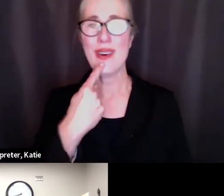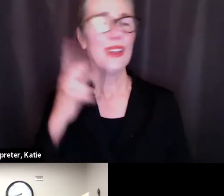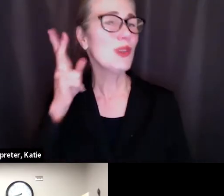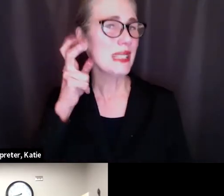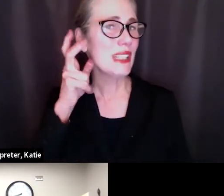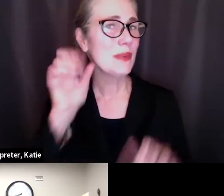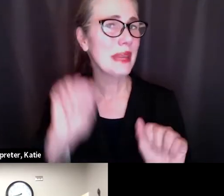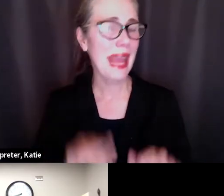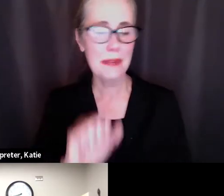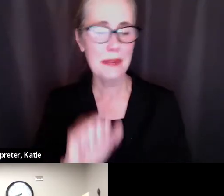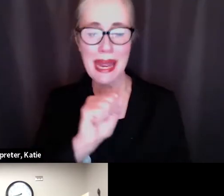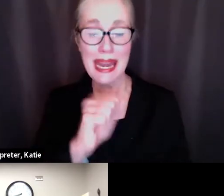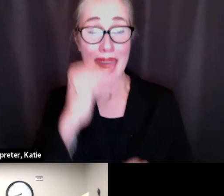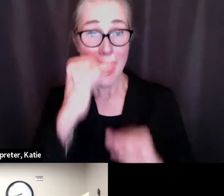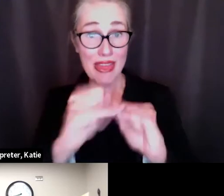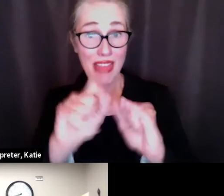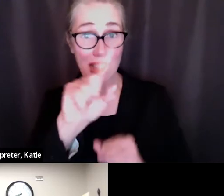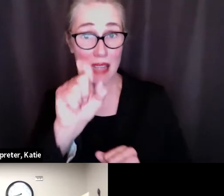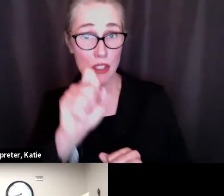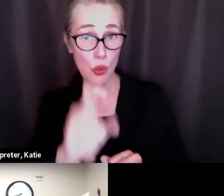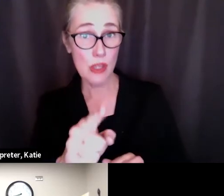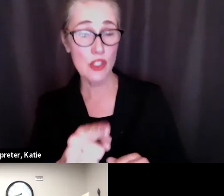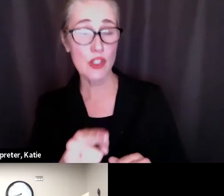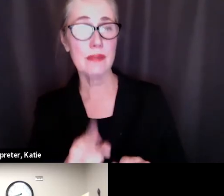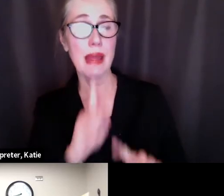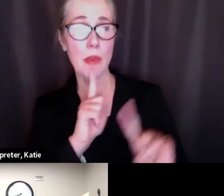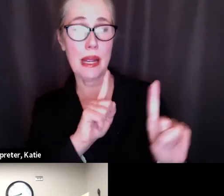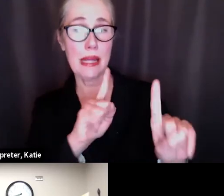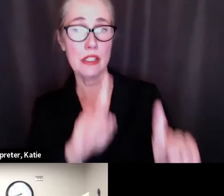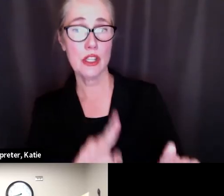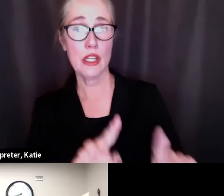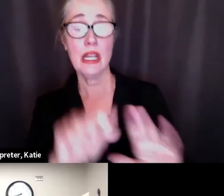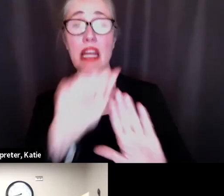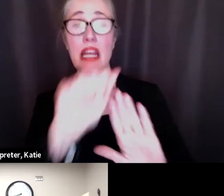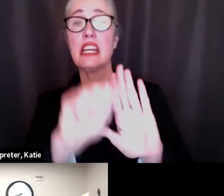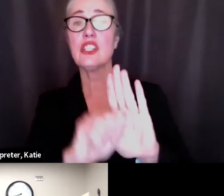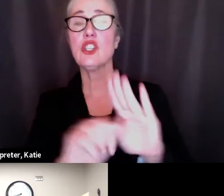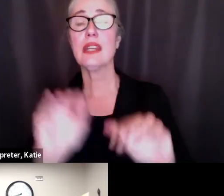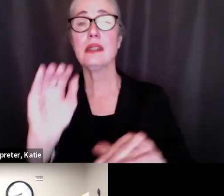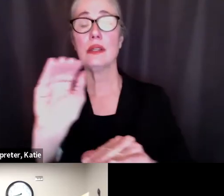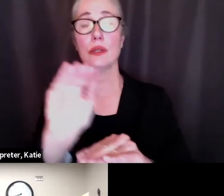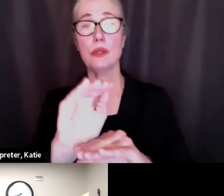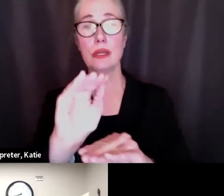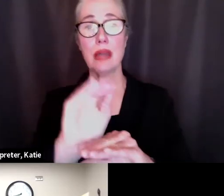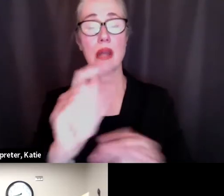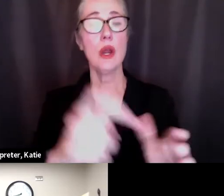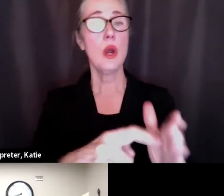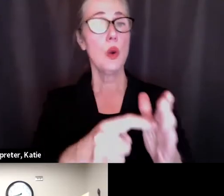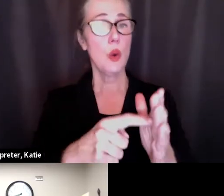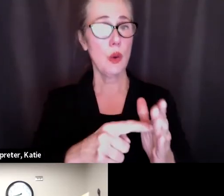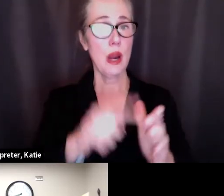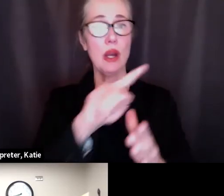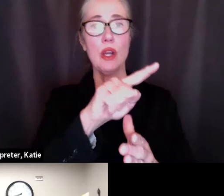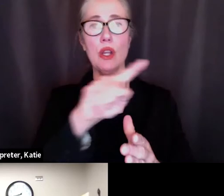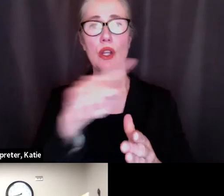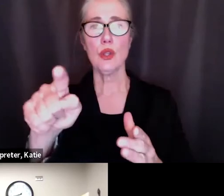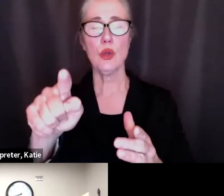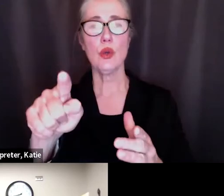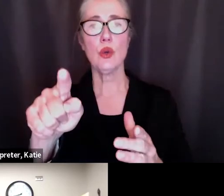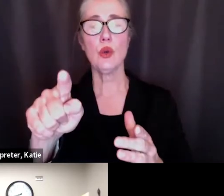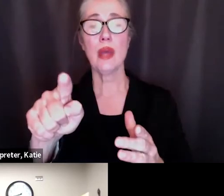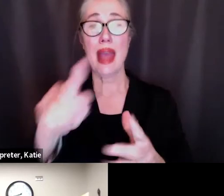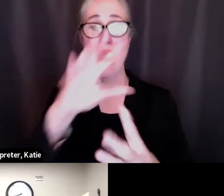i'll take the last question the agenda tonight calls for you to narrow down the